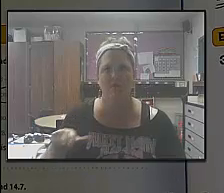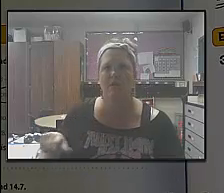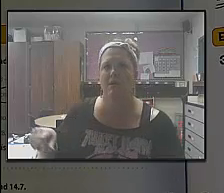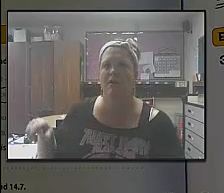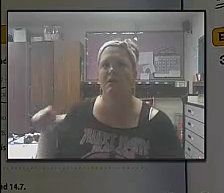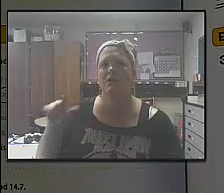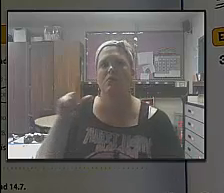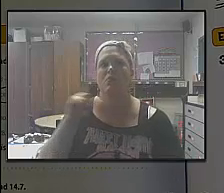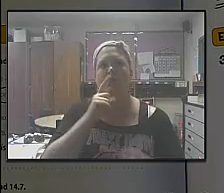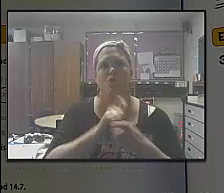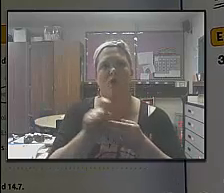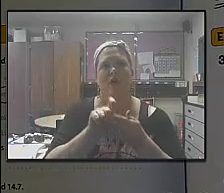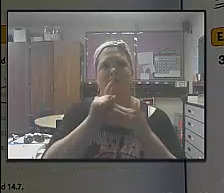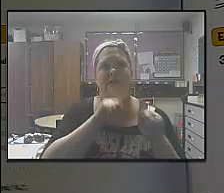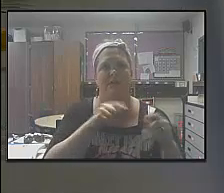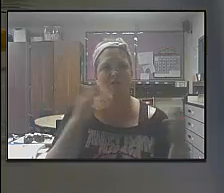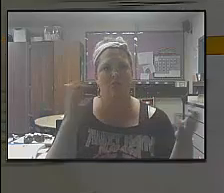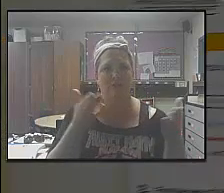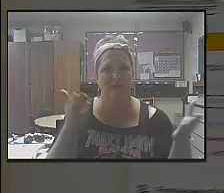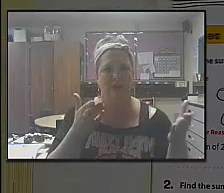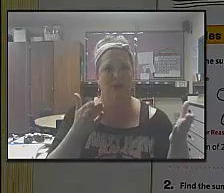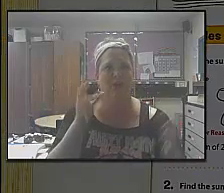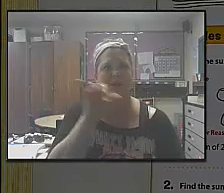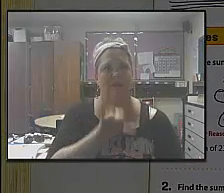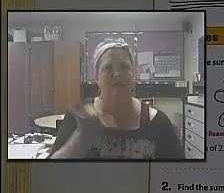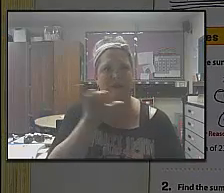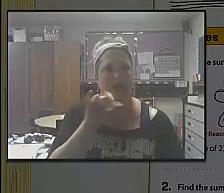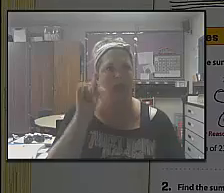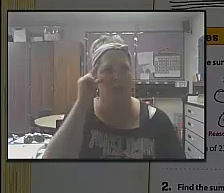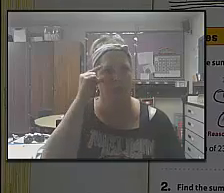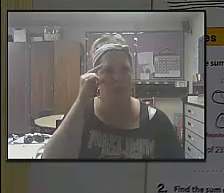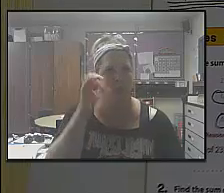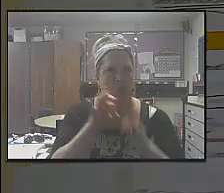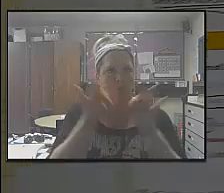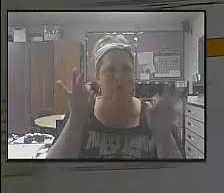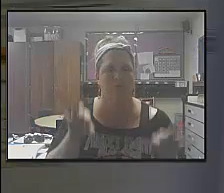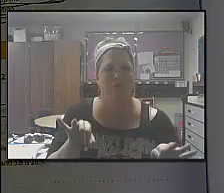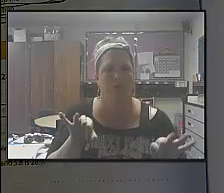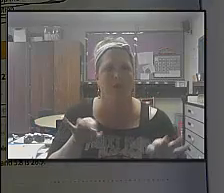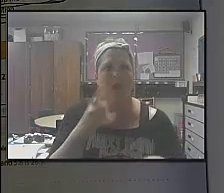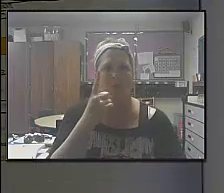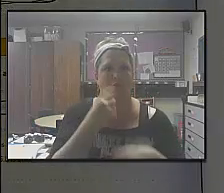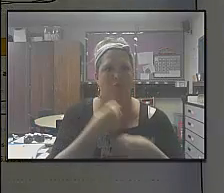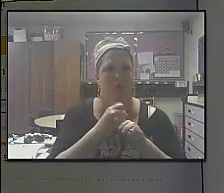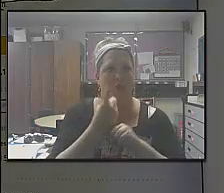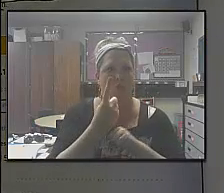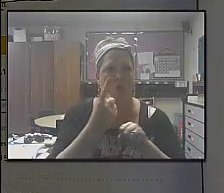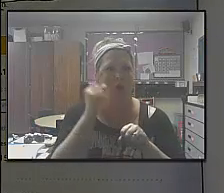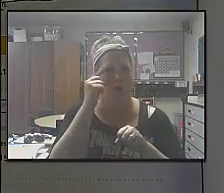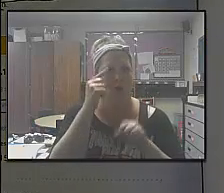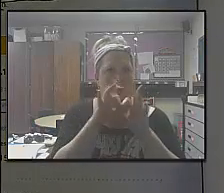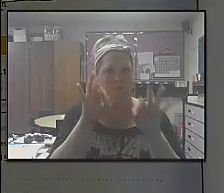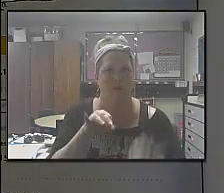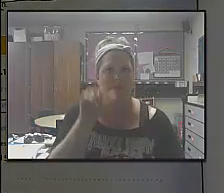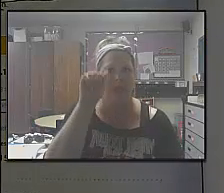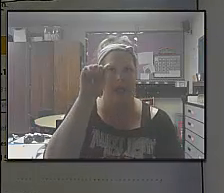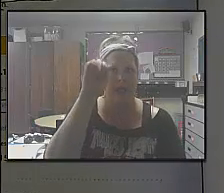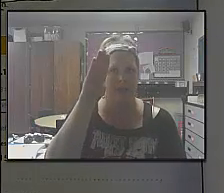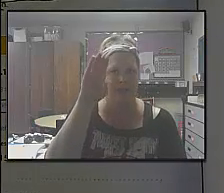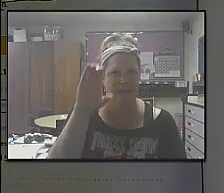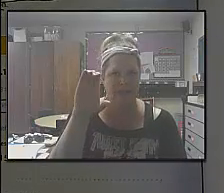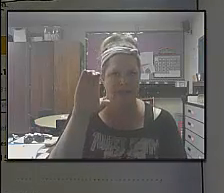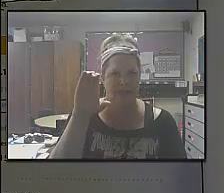answers here, and you're going to put them with the same Google form. I'm going to make one Google form that goes A,